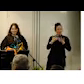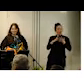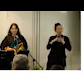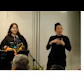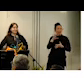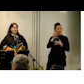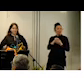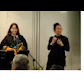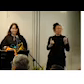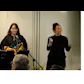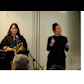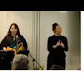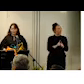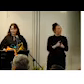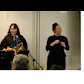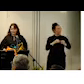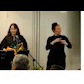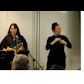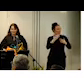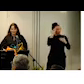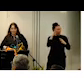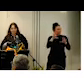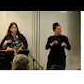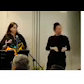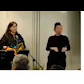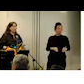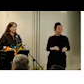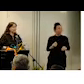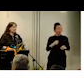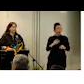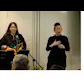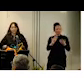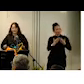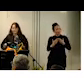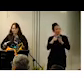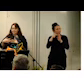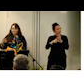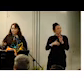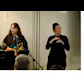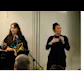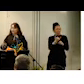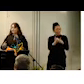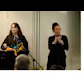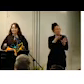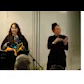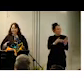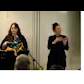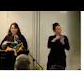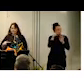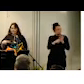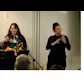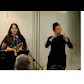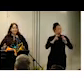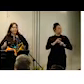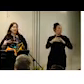for understanding the brain didn't stop there. I went in to do a master's in clinical neuropsychology, where I dove deeper into the mind, studying how